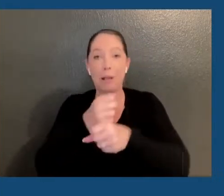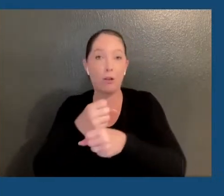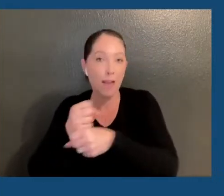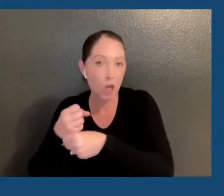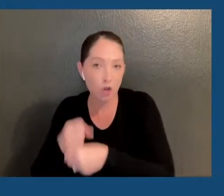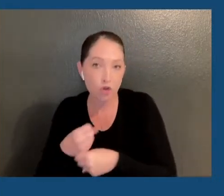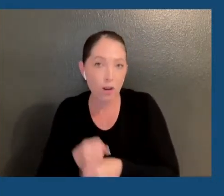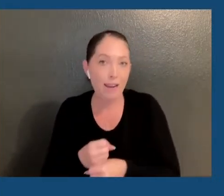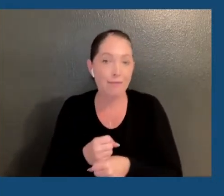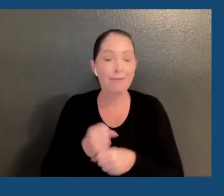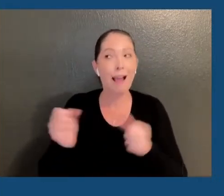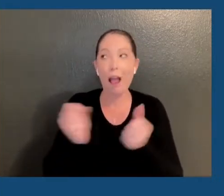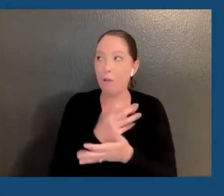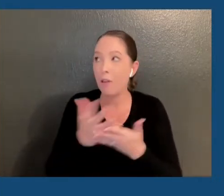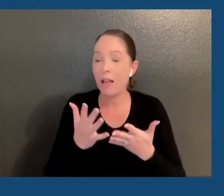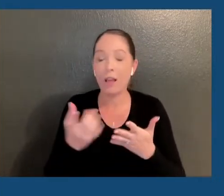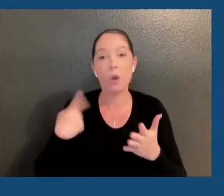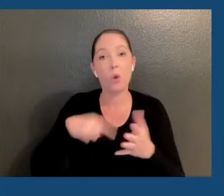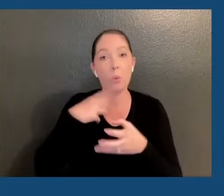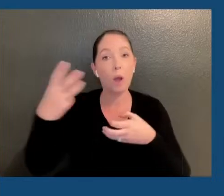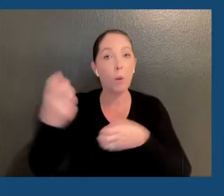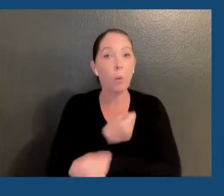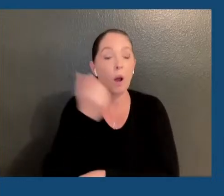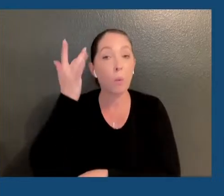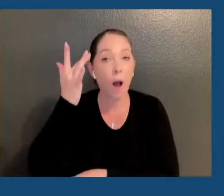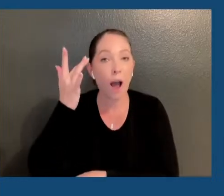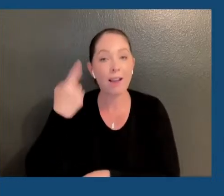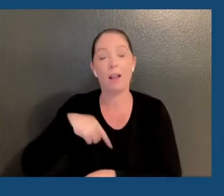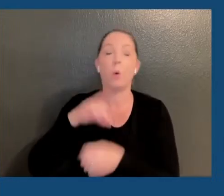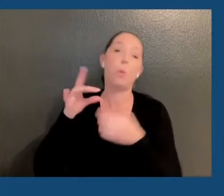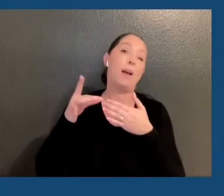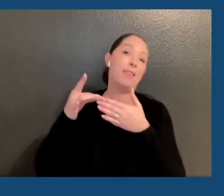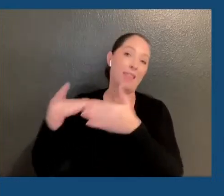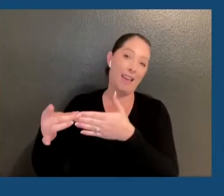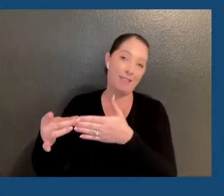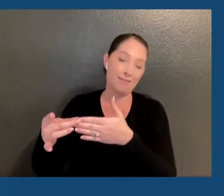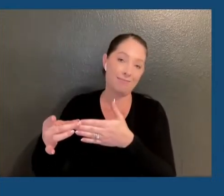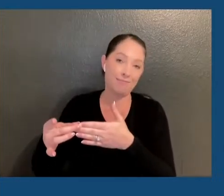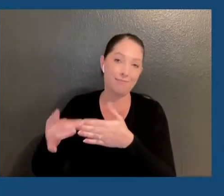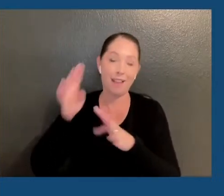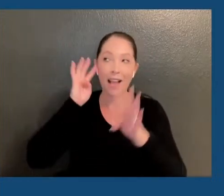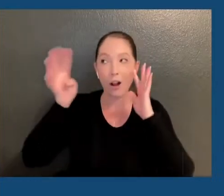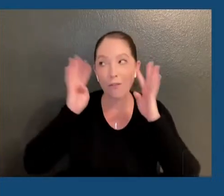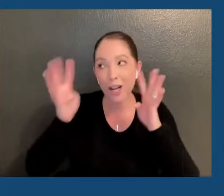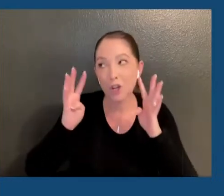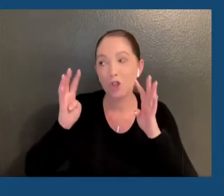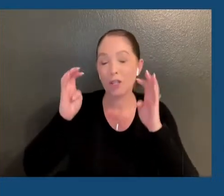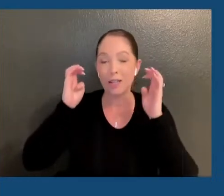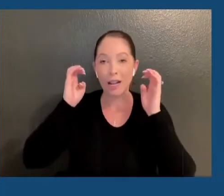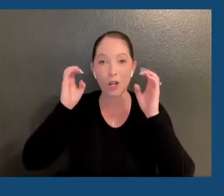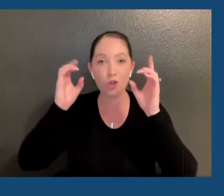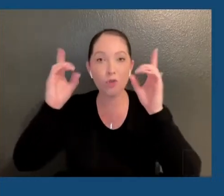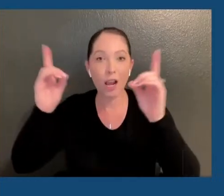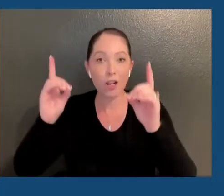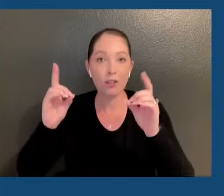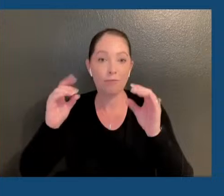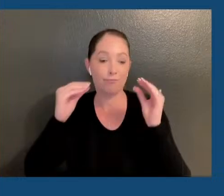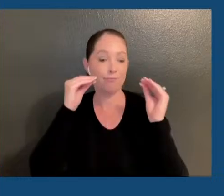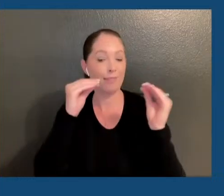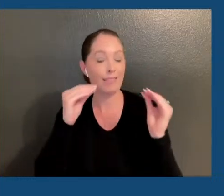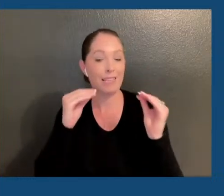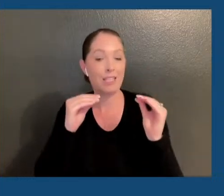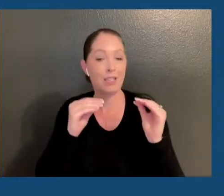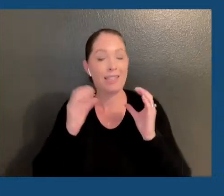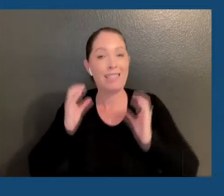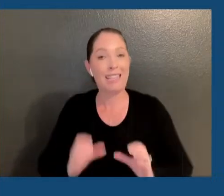we won because we led in innovation and in educating a citizenry and workforce that could use those innovations